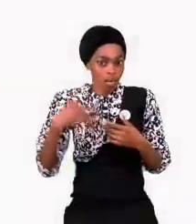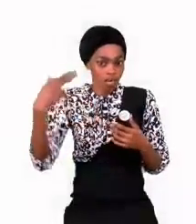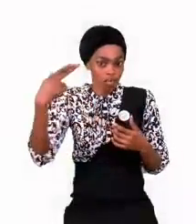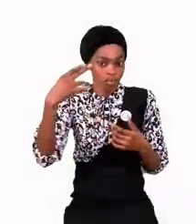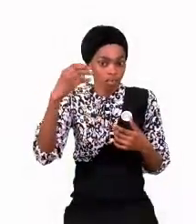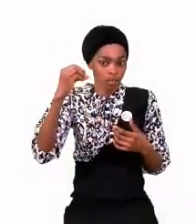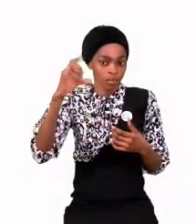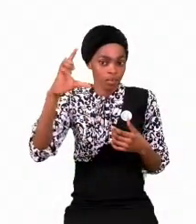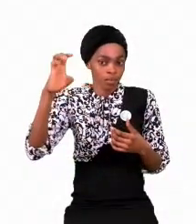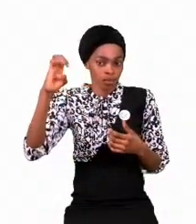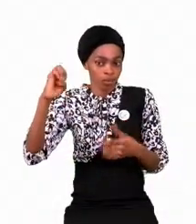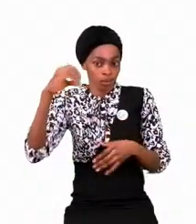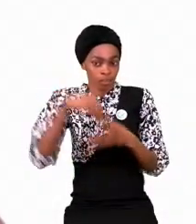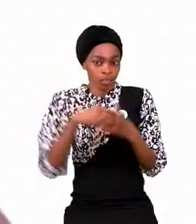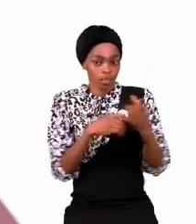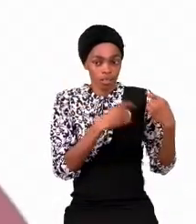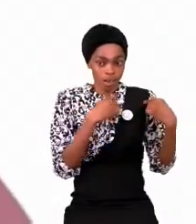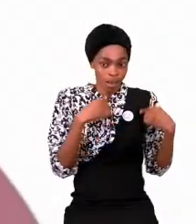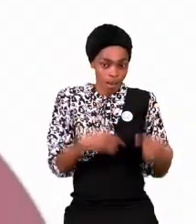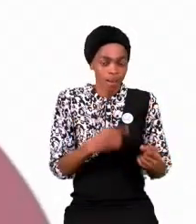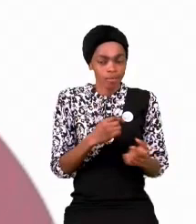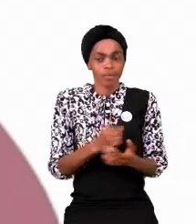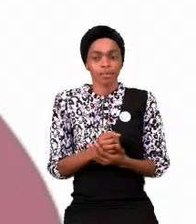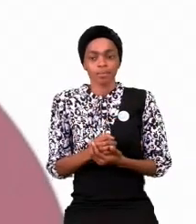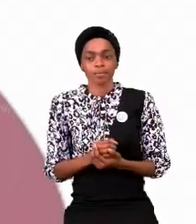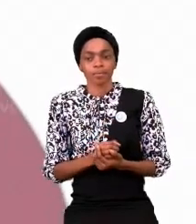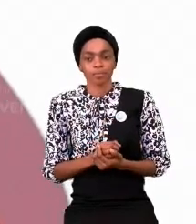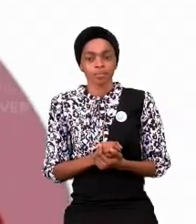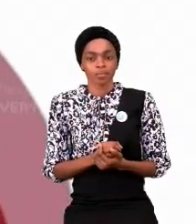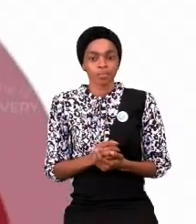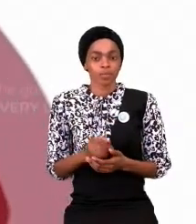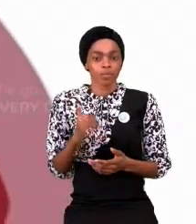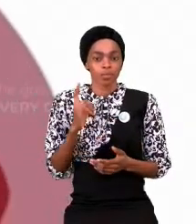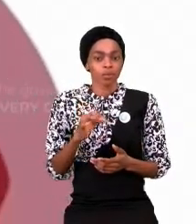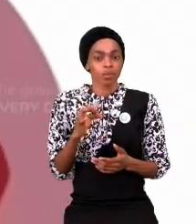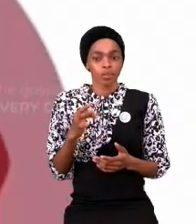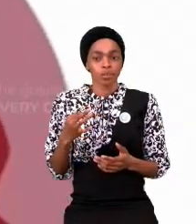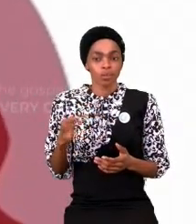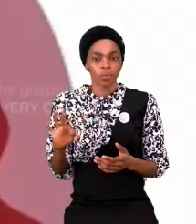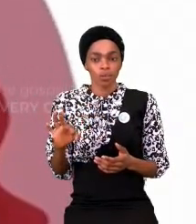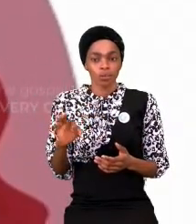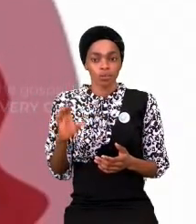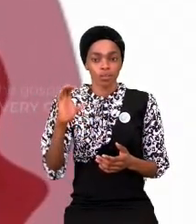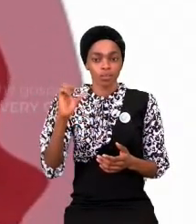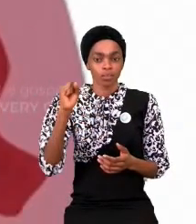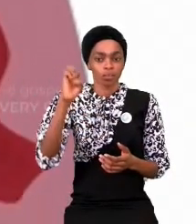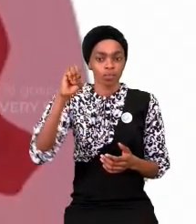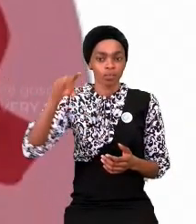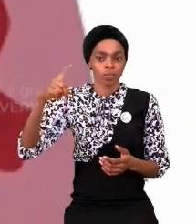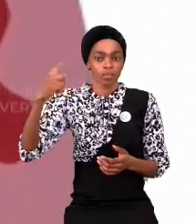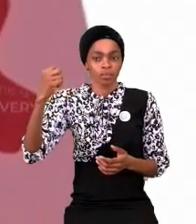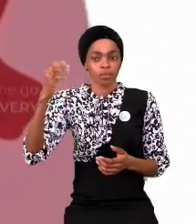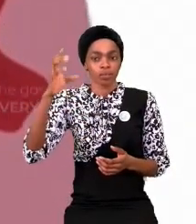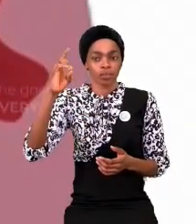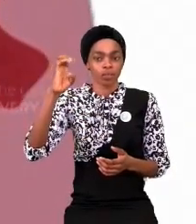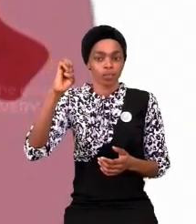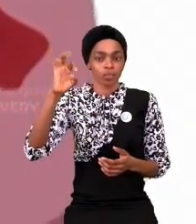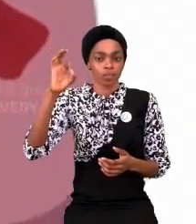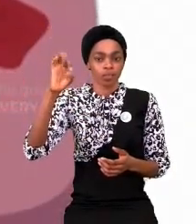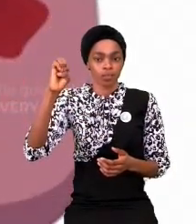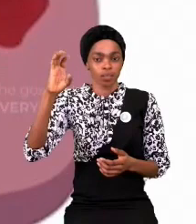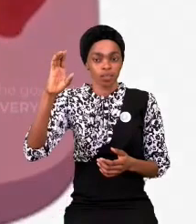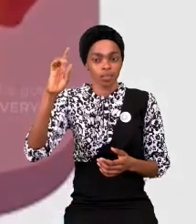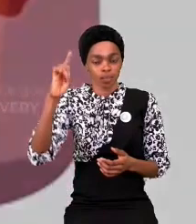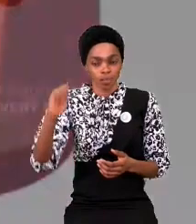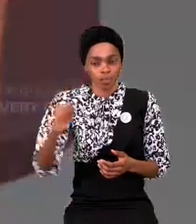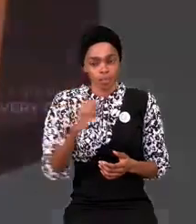septal, either atrial or ventricular septal diseases. Usually a congenital kind of disease, sometimes it can